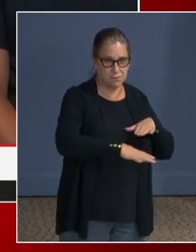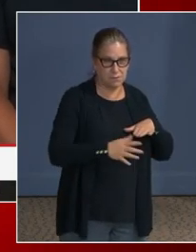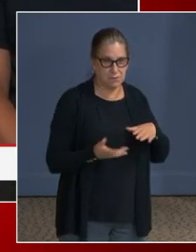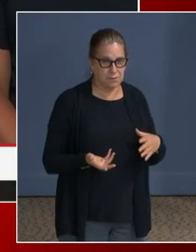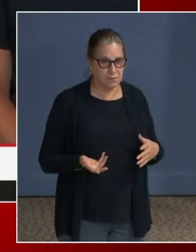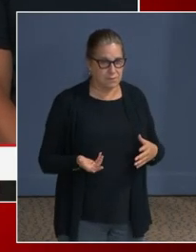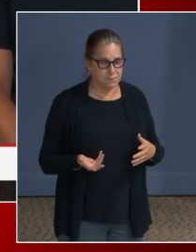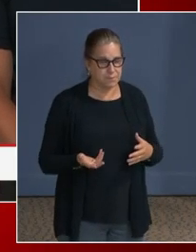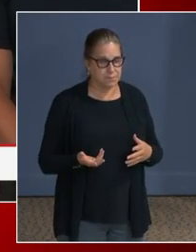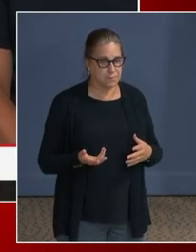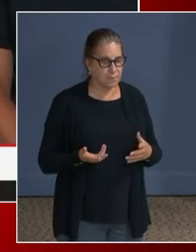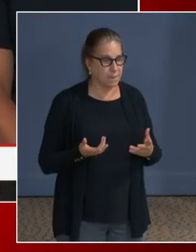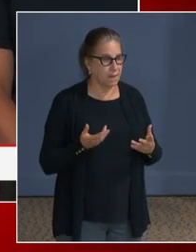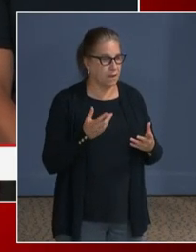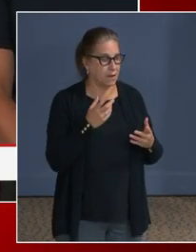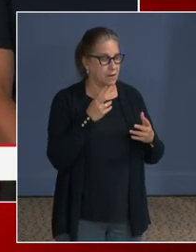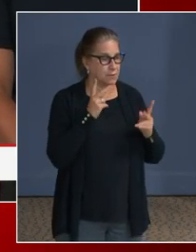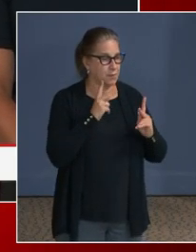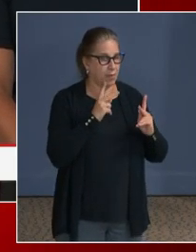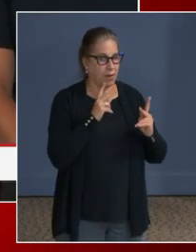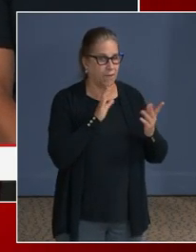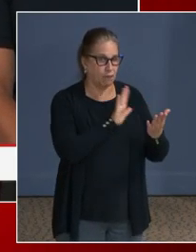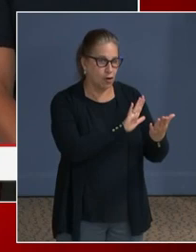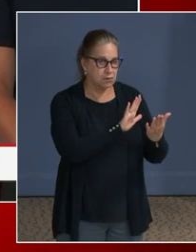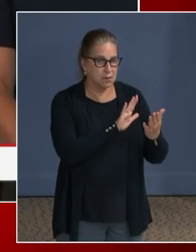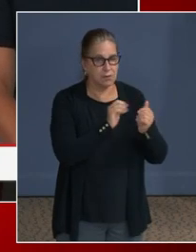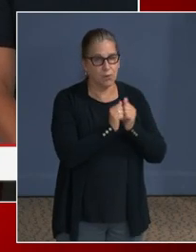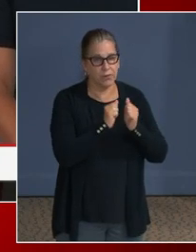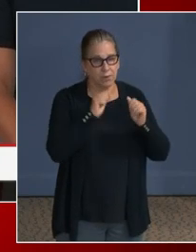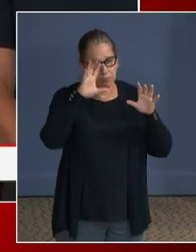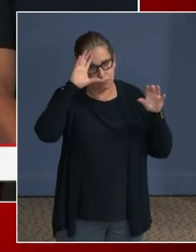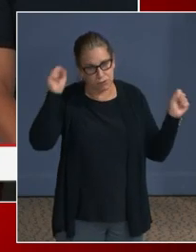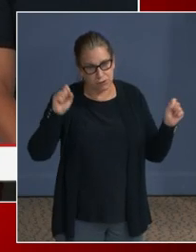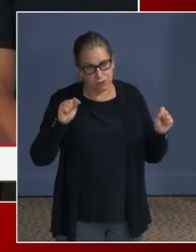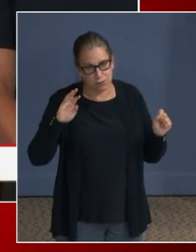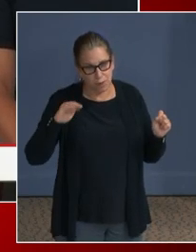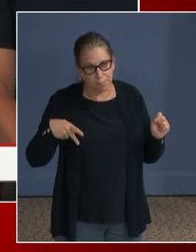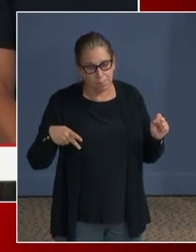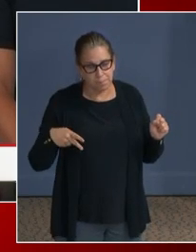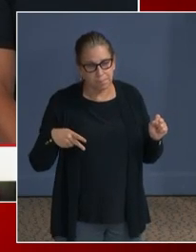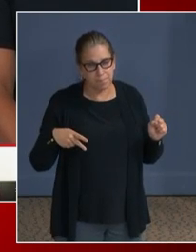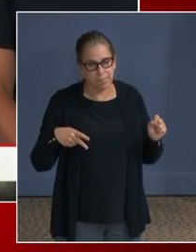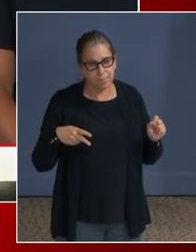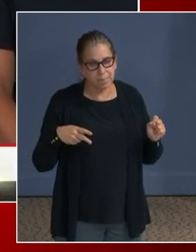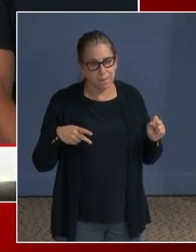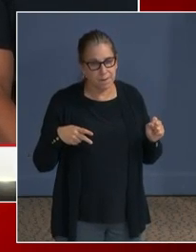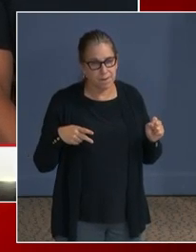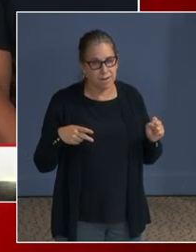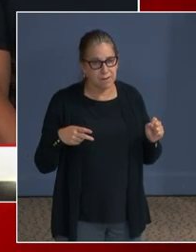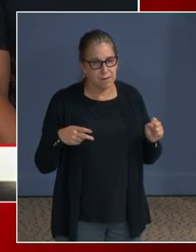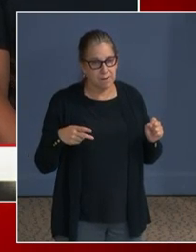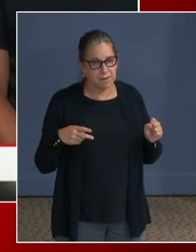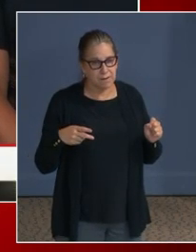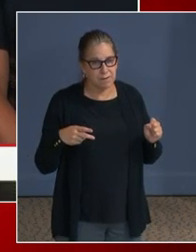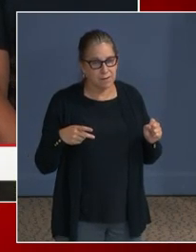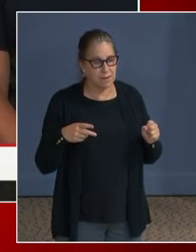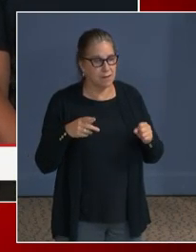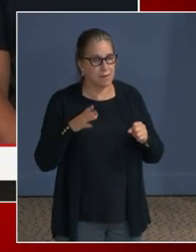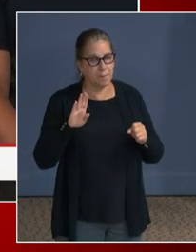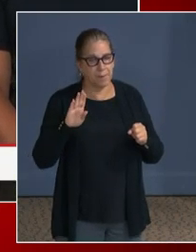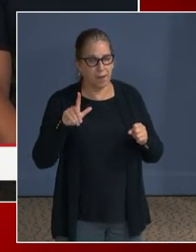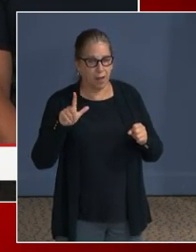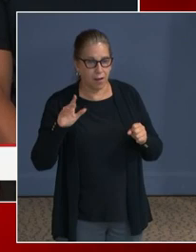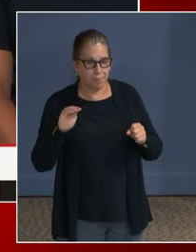to where the movement is going, and both the Black Lives Matter movement and just policing these things here